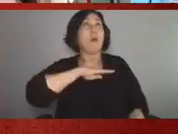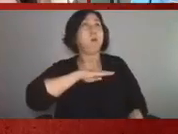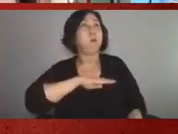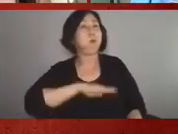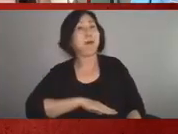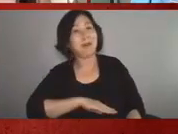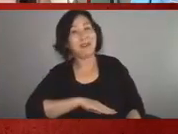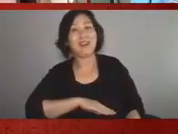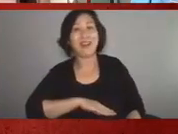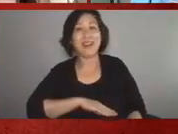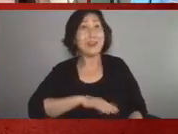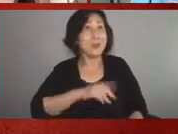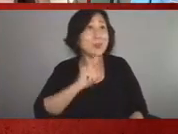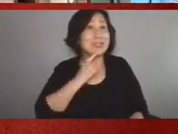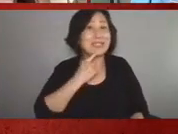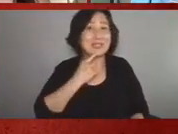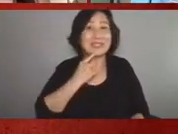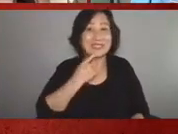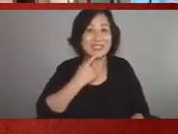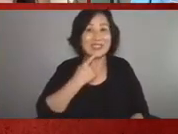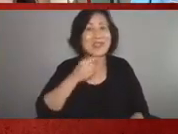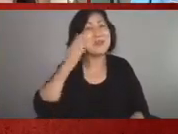erupted. Thank goodness.